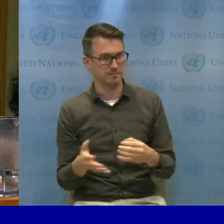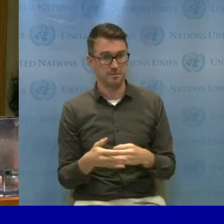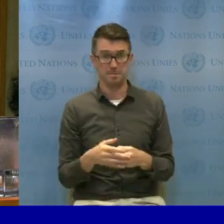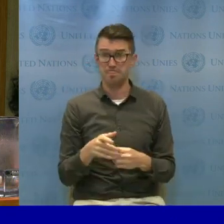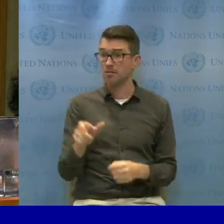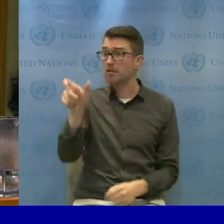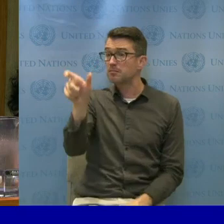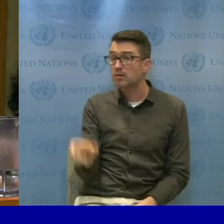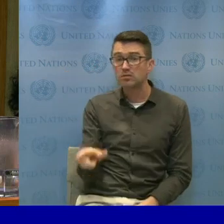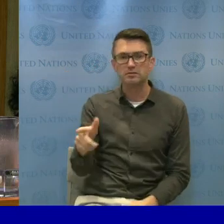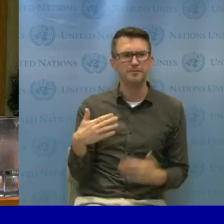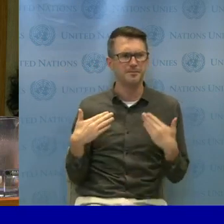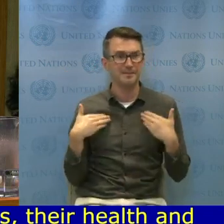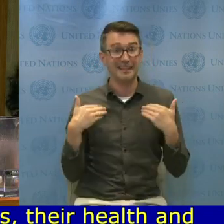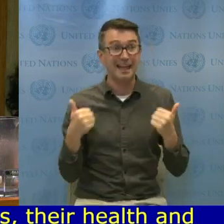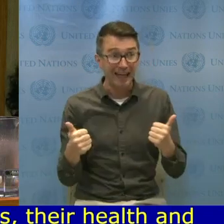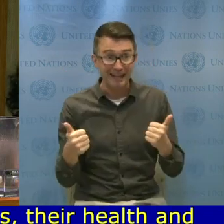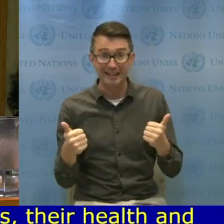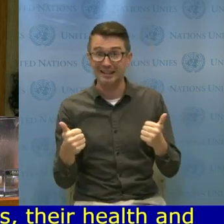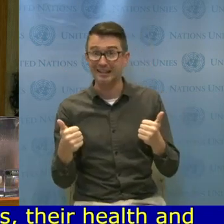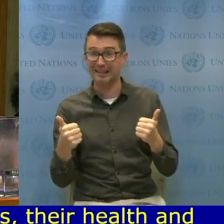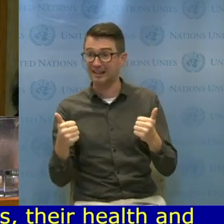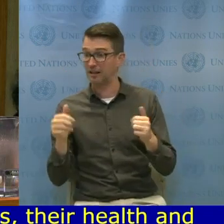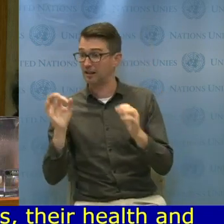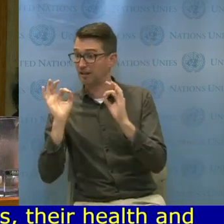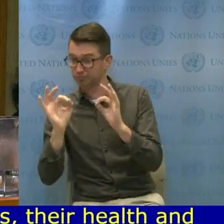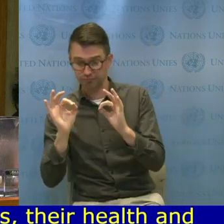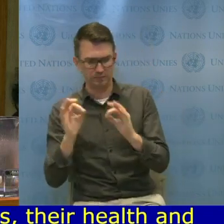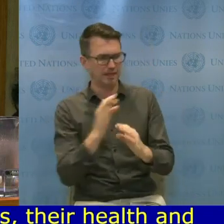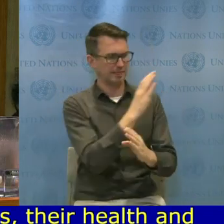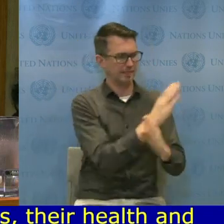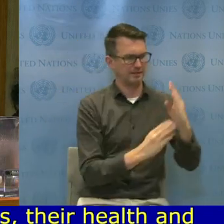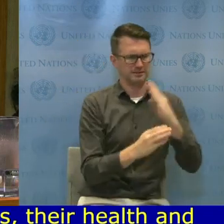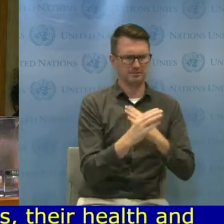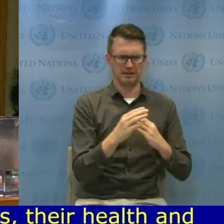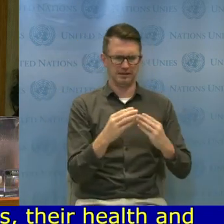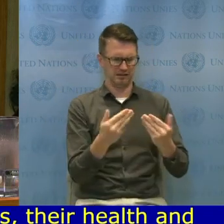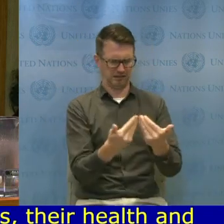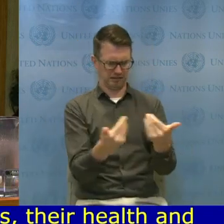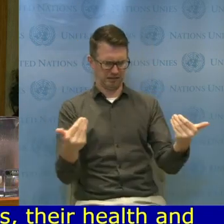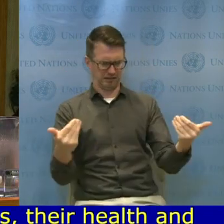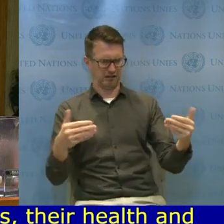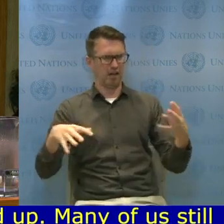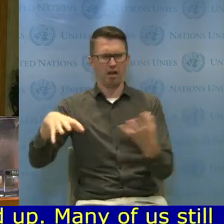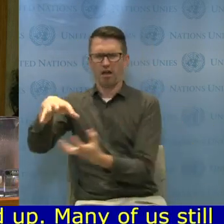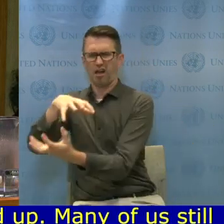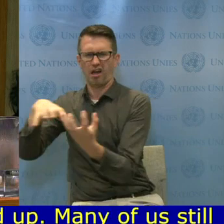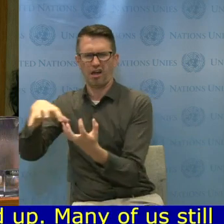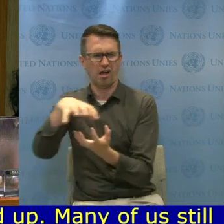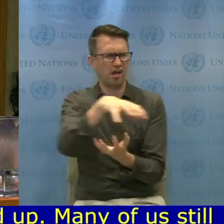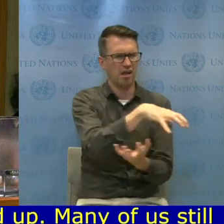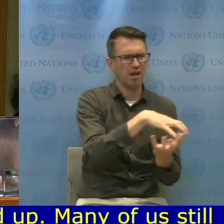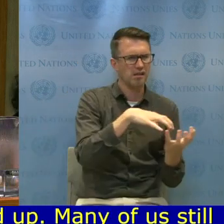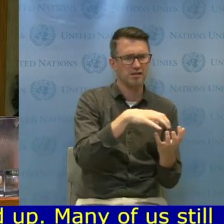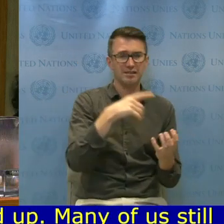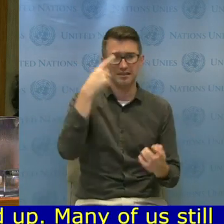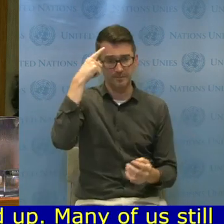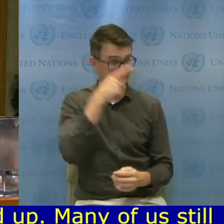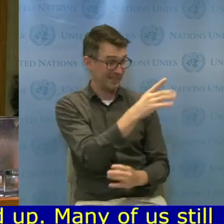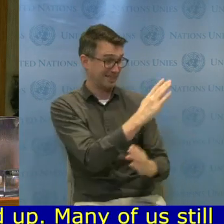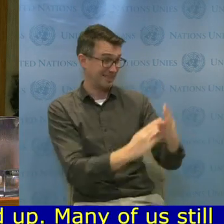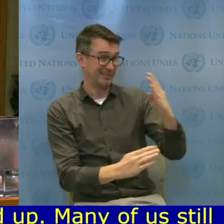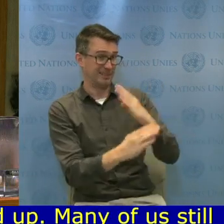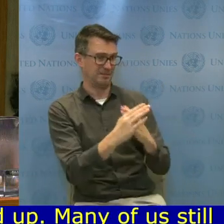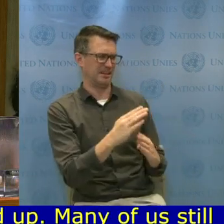from the medical model of disability and to be treated as more than just the label of the disability. This